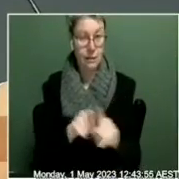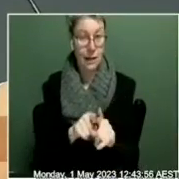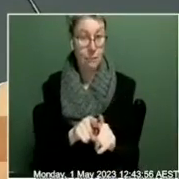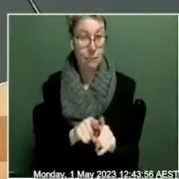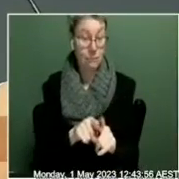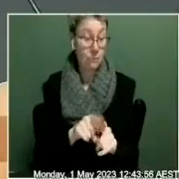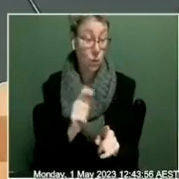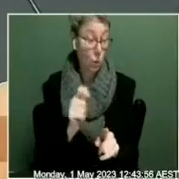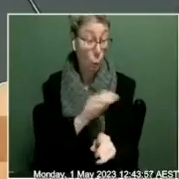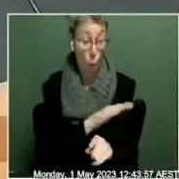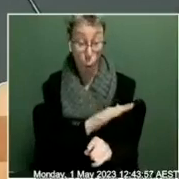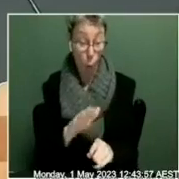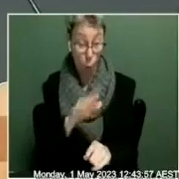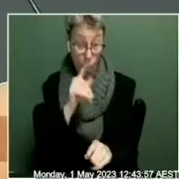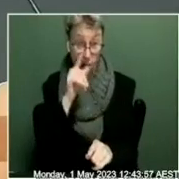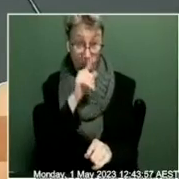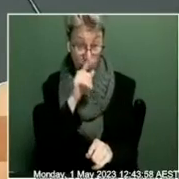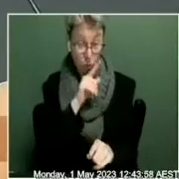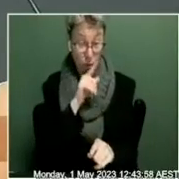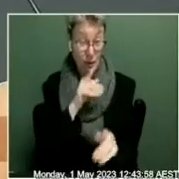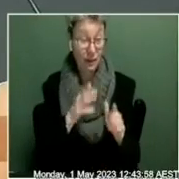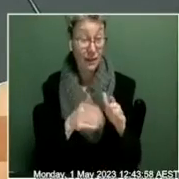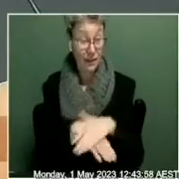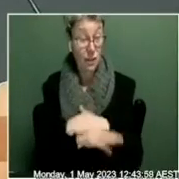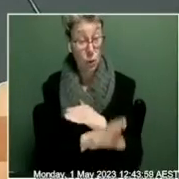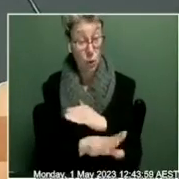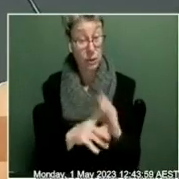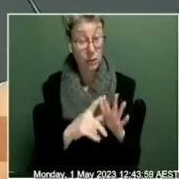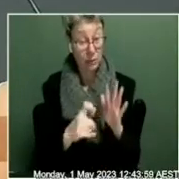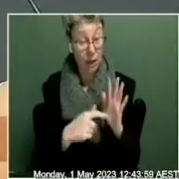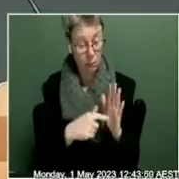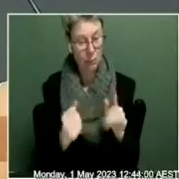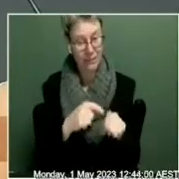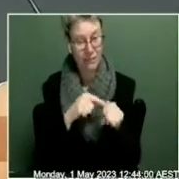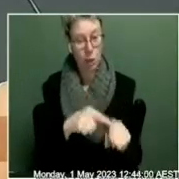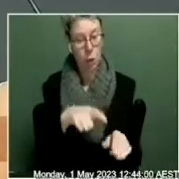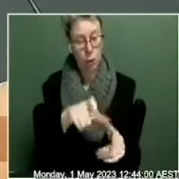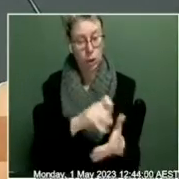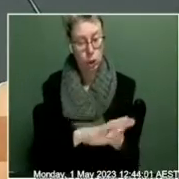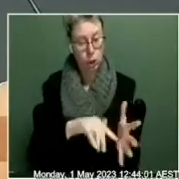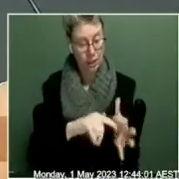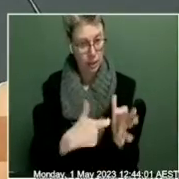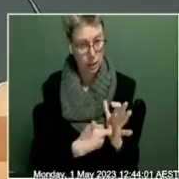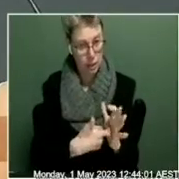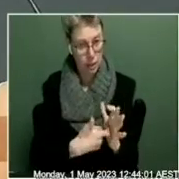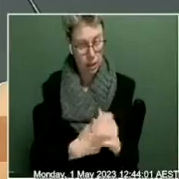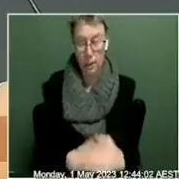you acknowledge and take seriously that there are other sources of human rights,